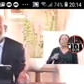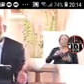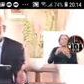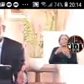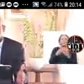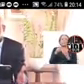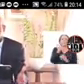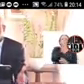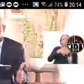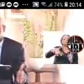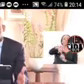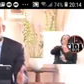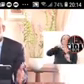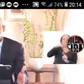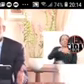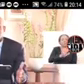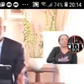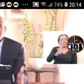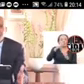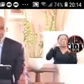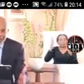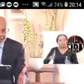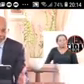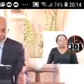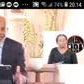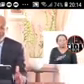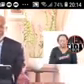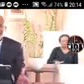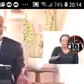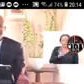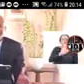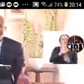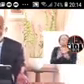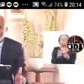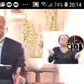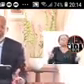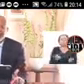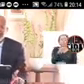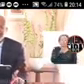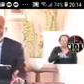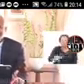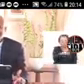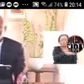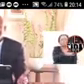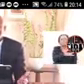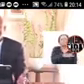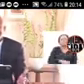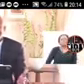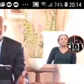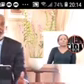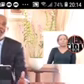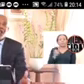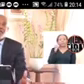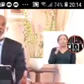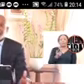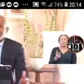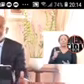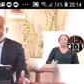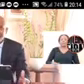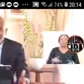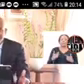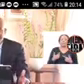it means nothing more than the extent of your property. That's basically it. If you live on a large piece of land, then you will have